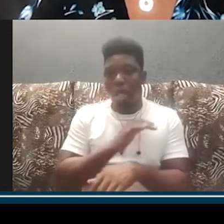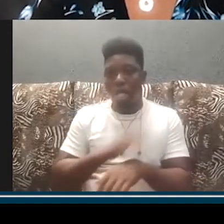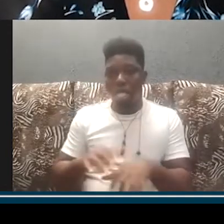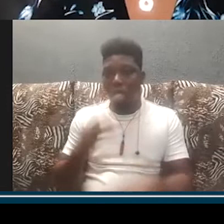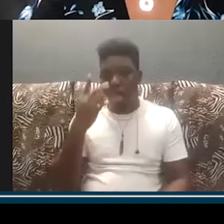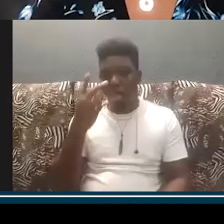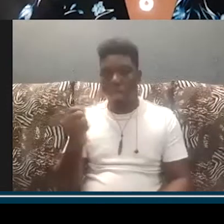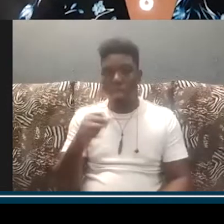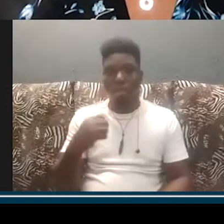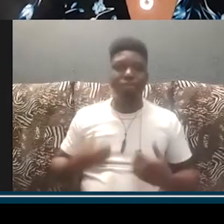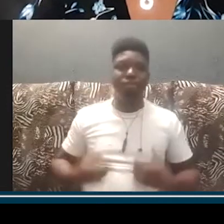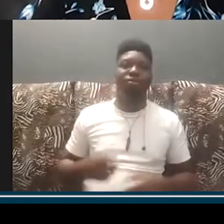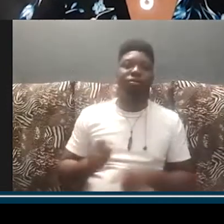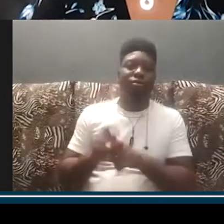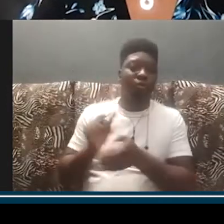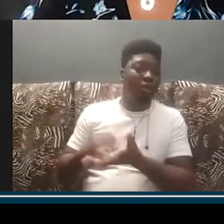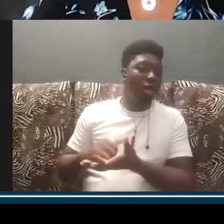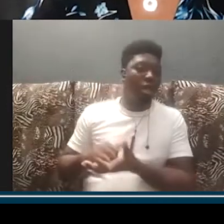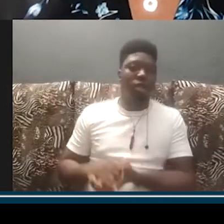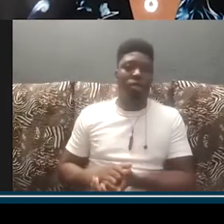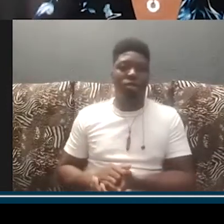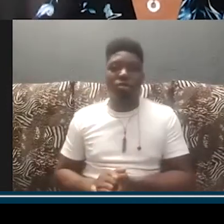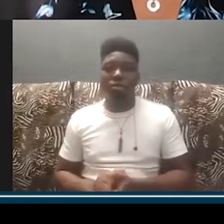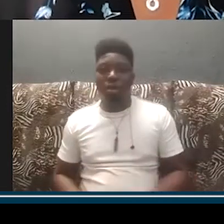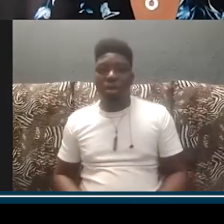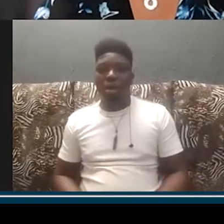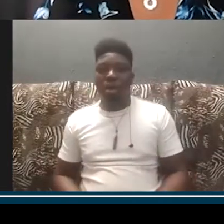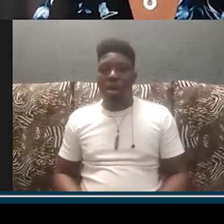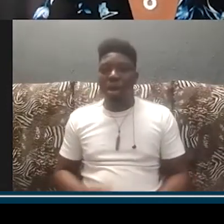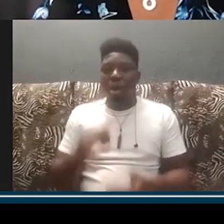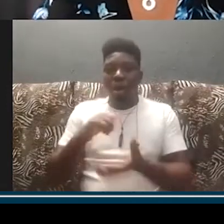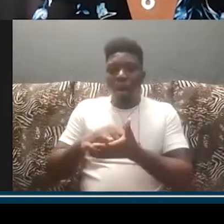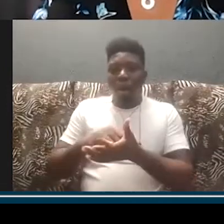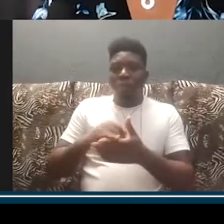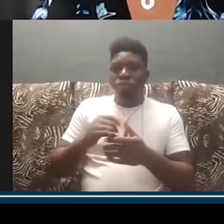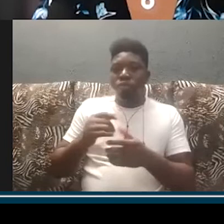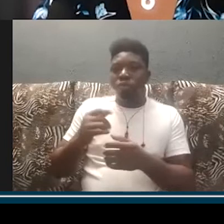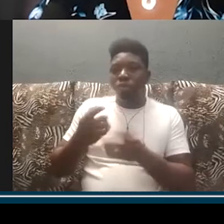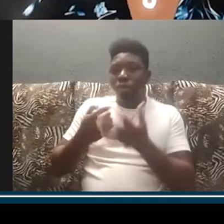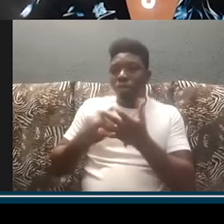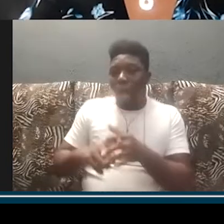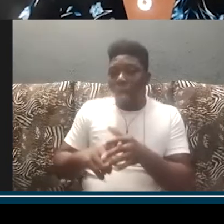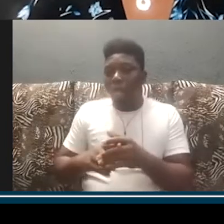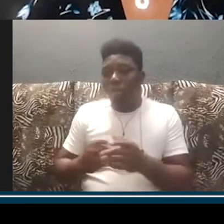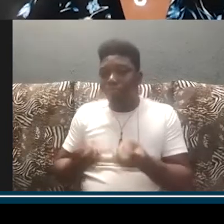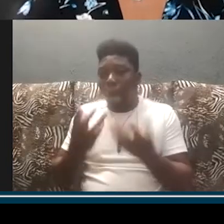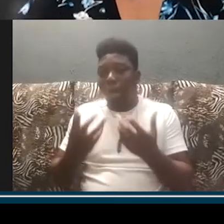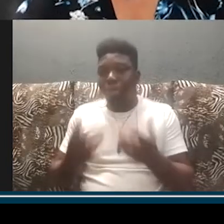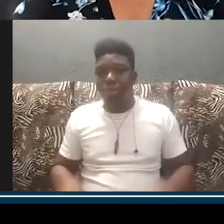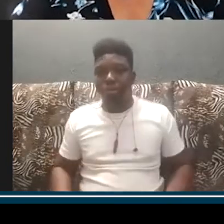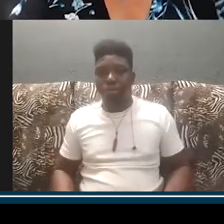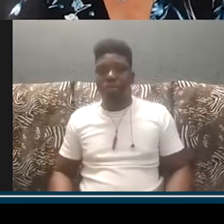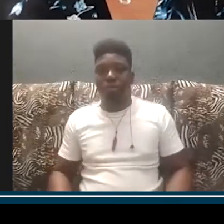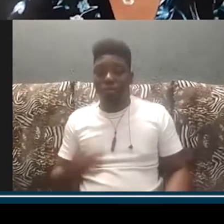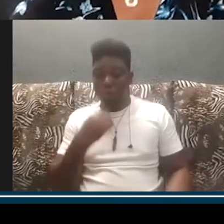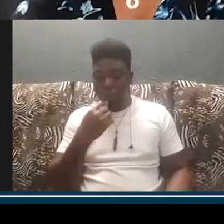Right. like ripping off their bras and starting to burn them. Can you say that again? Can you say, Sure. Can you just say that again for us, please? Yeah,